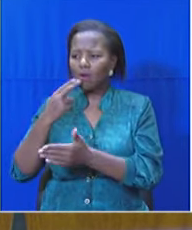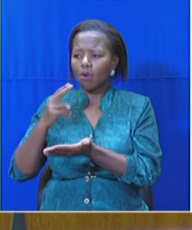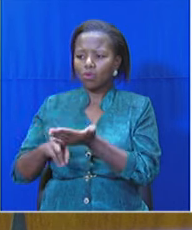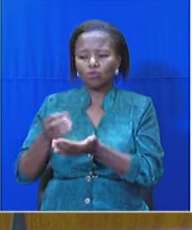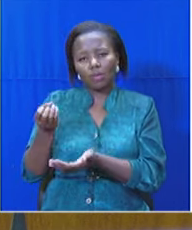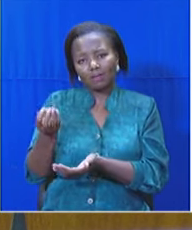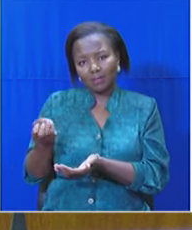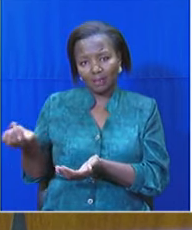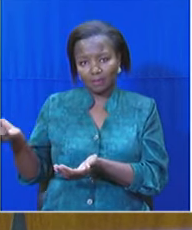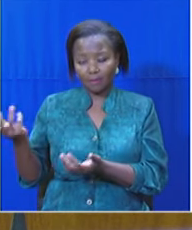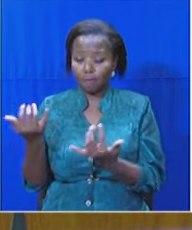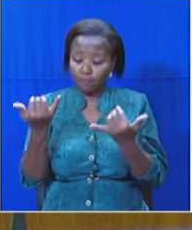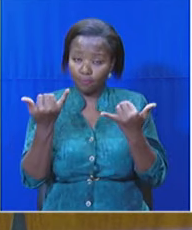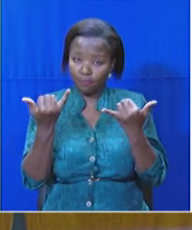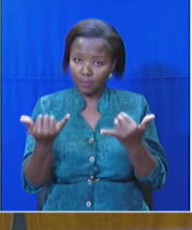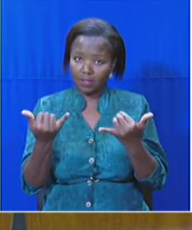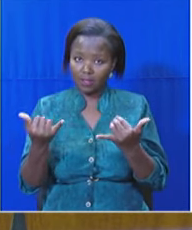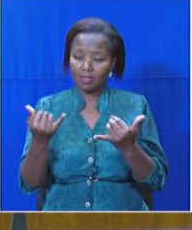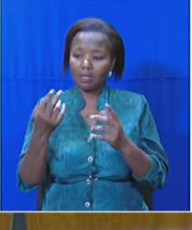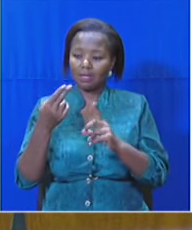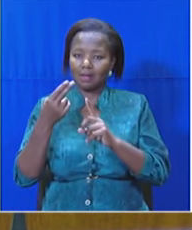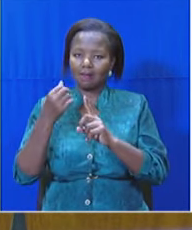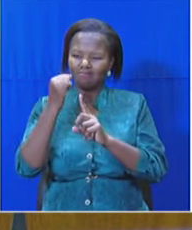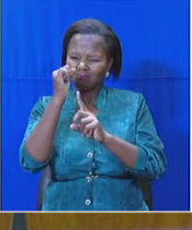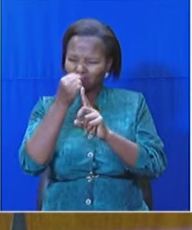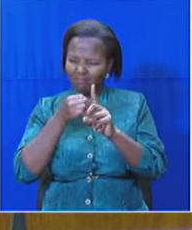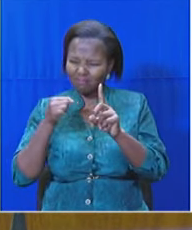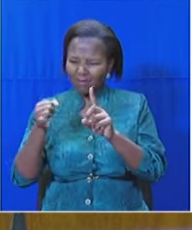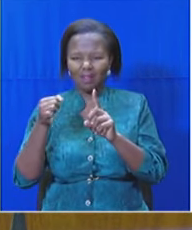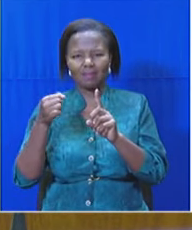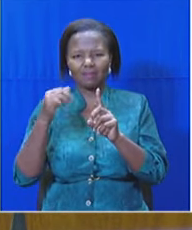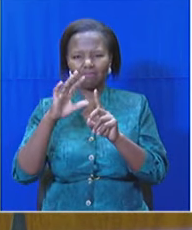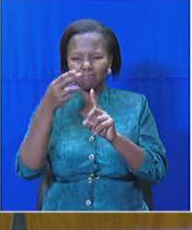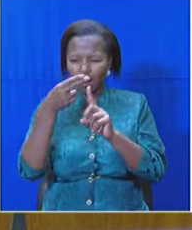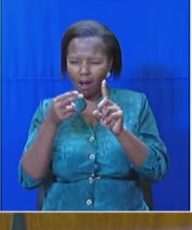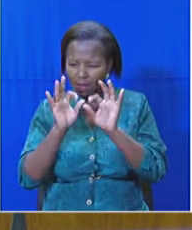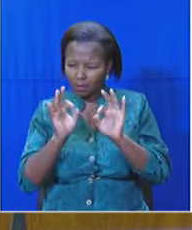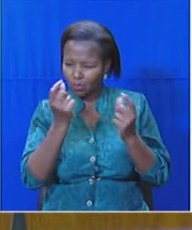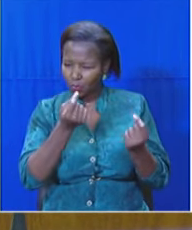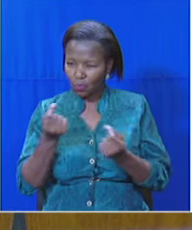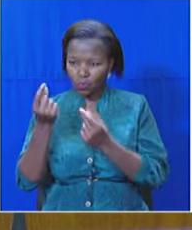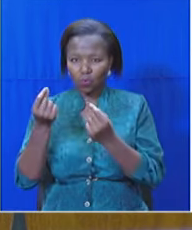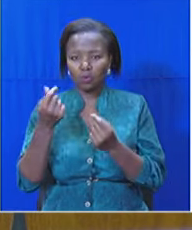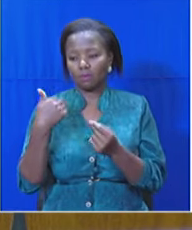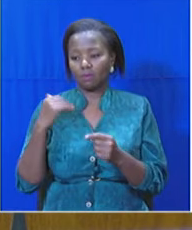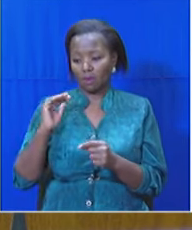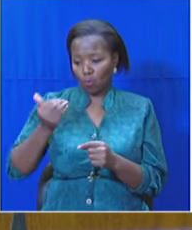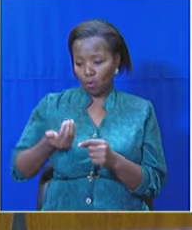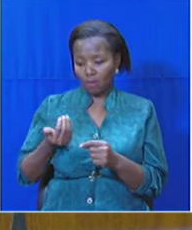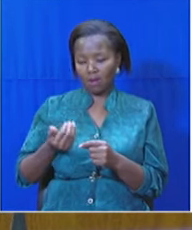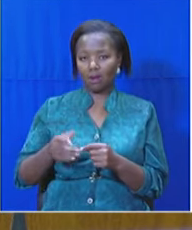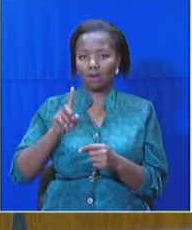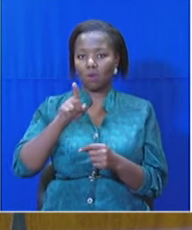the development of the art and craft industry in the rural areas. More than 1,000 women have been trained and assisted